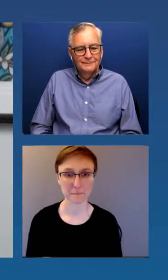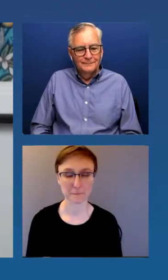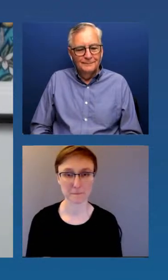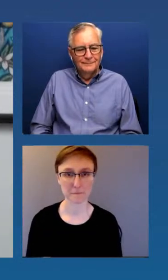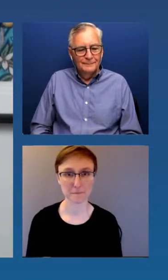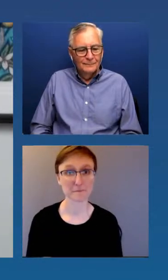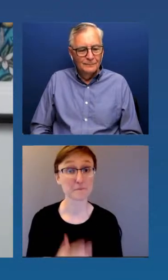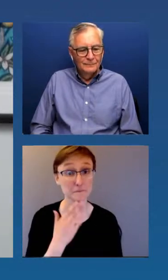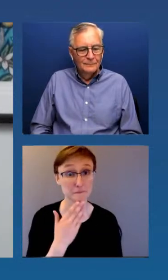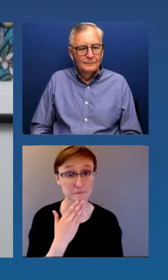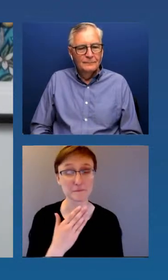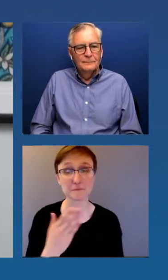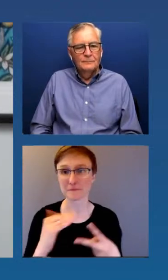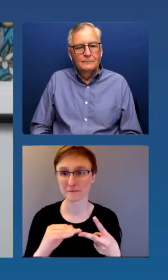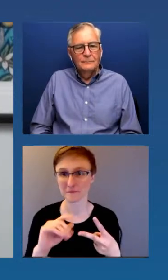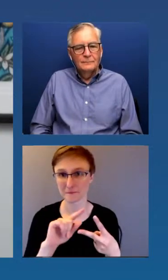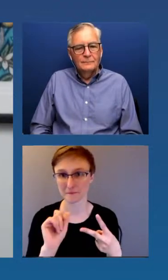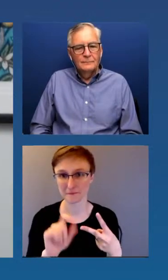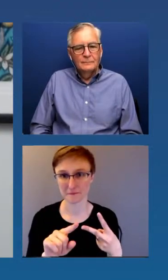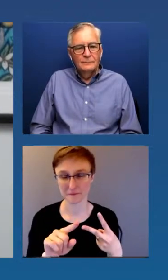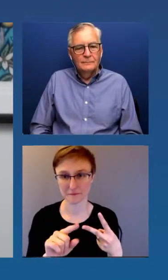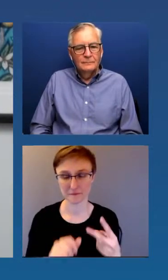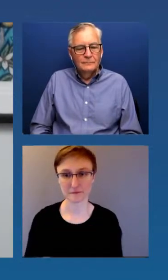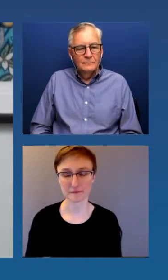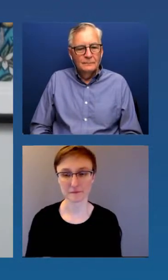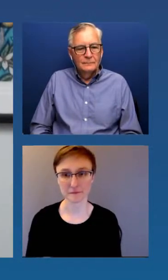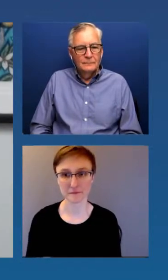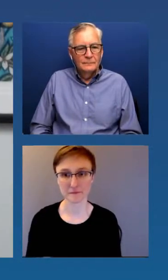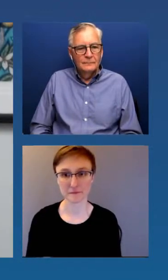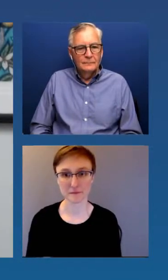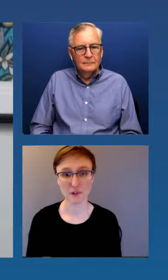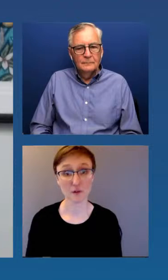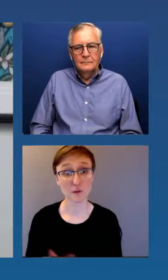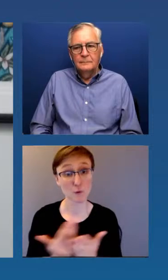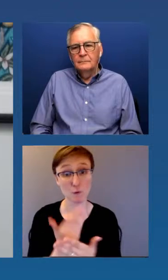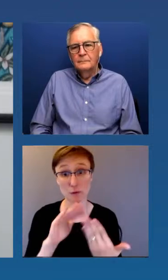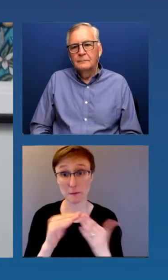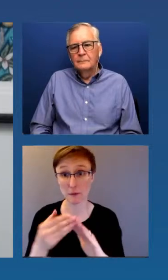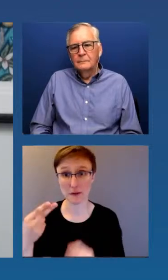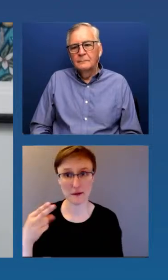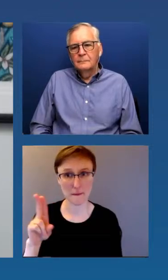Thank you. My other question, just with the new community hubs that you're setting up,